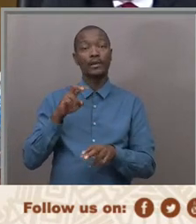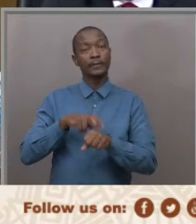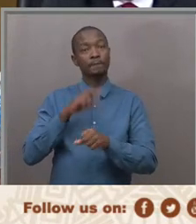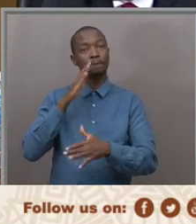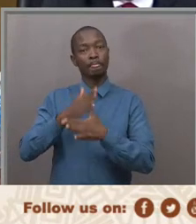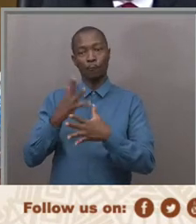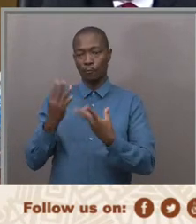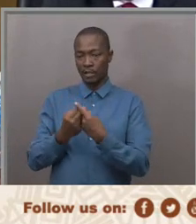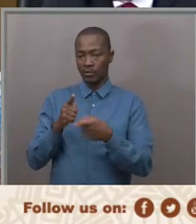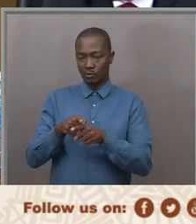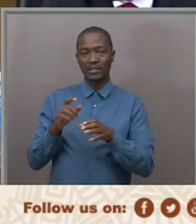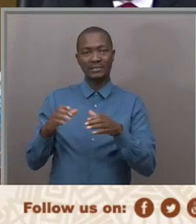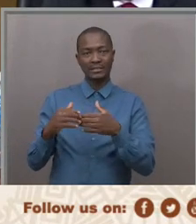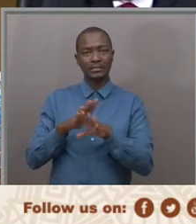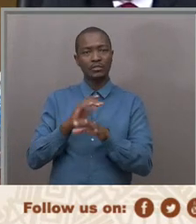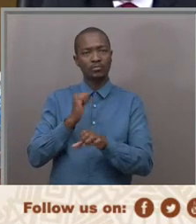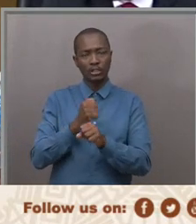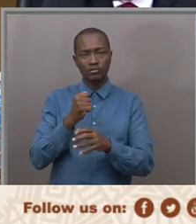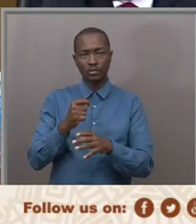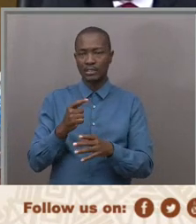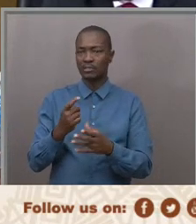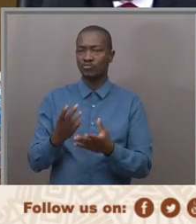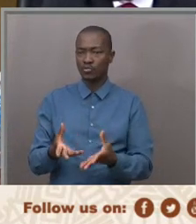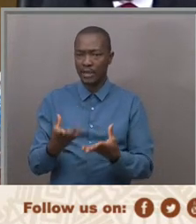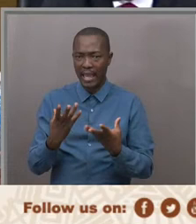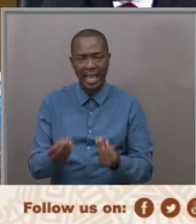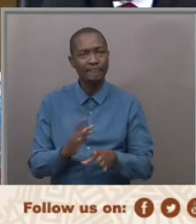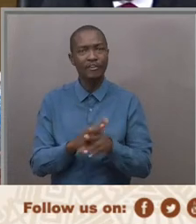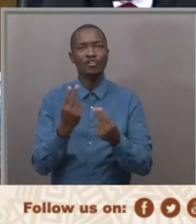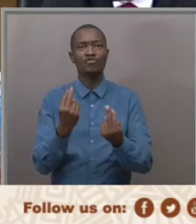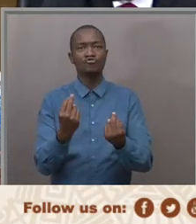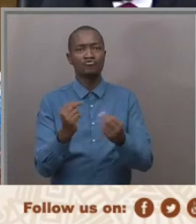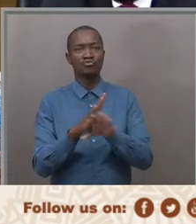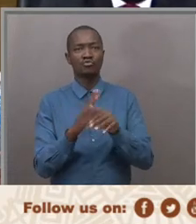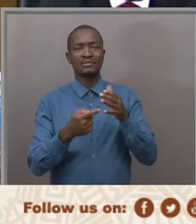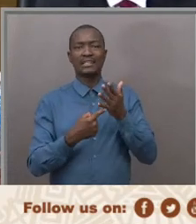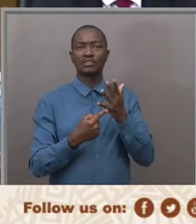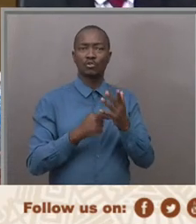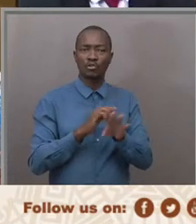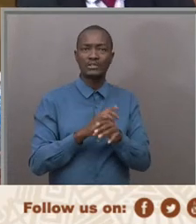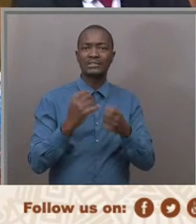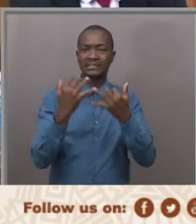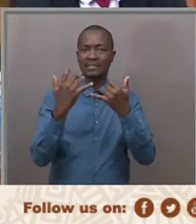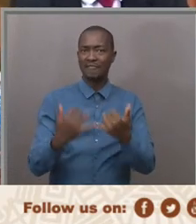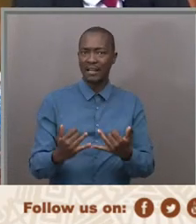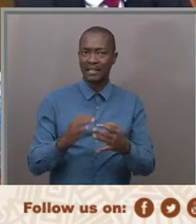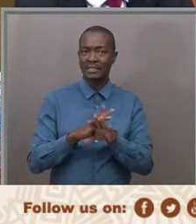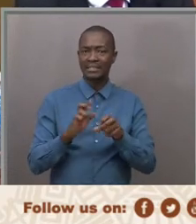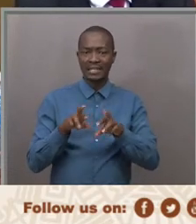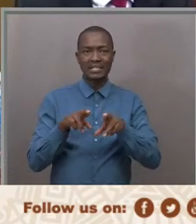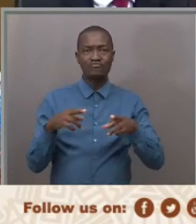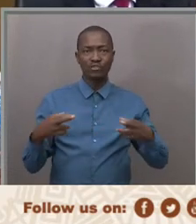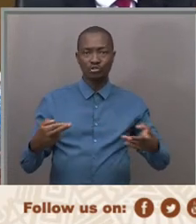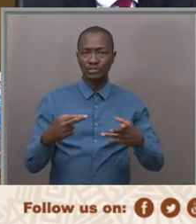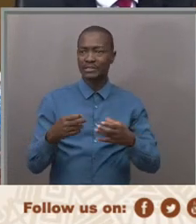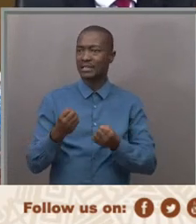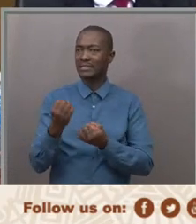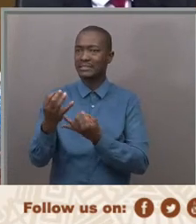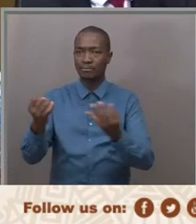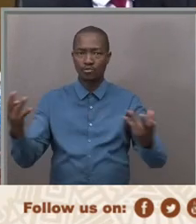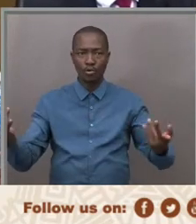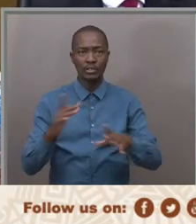new technologies to ensure that financial services are and resources are deployed to enhance